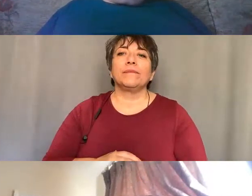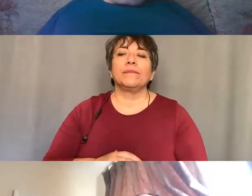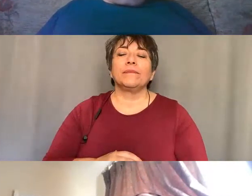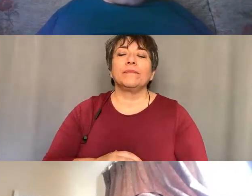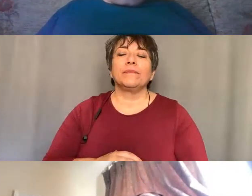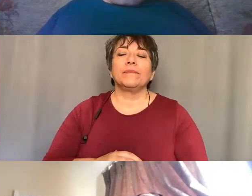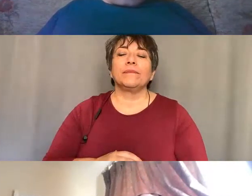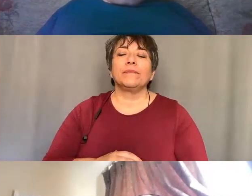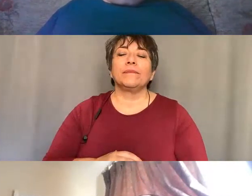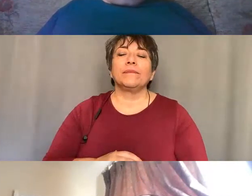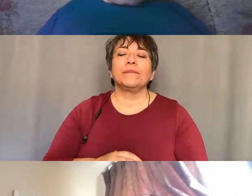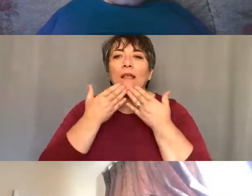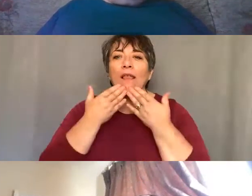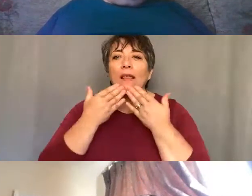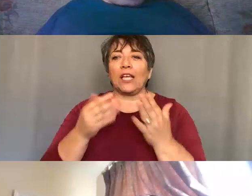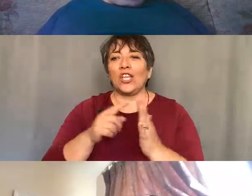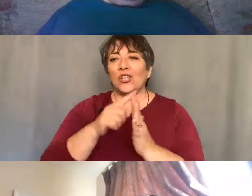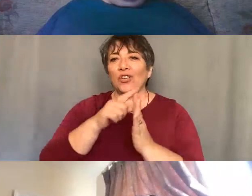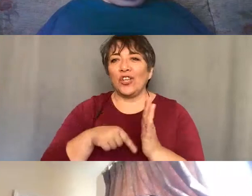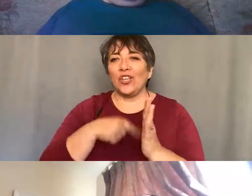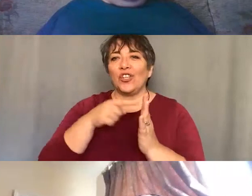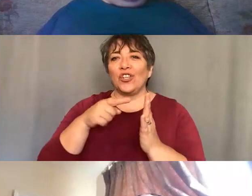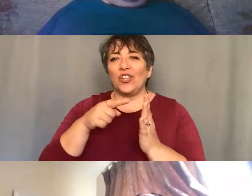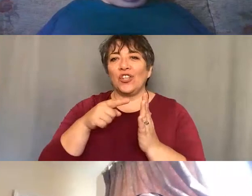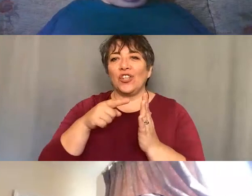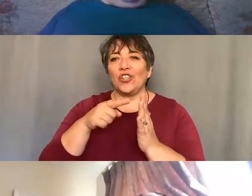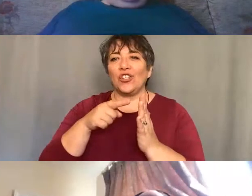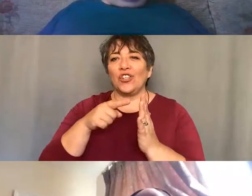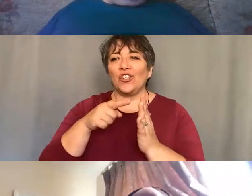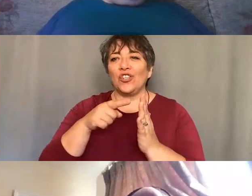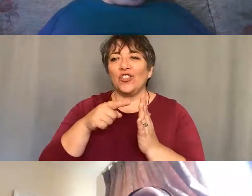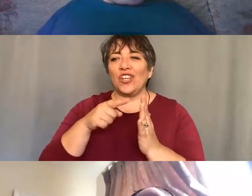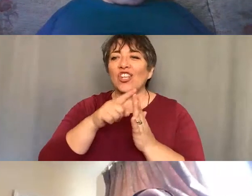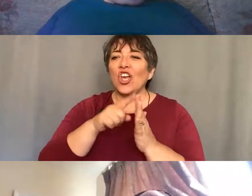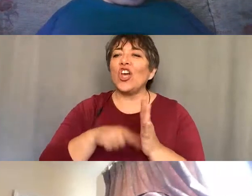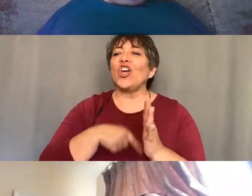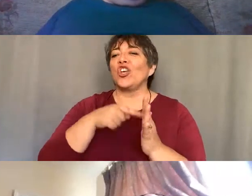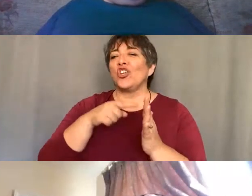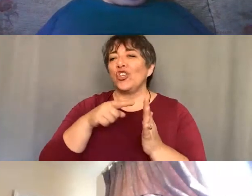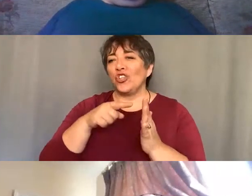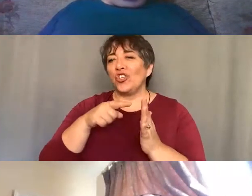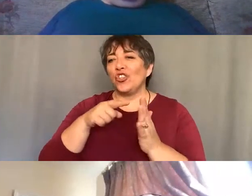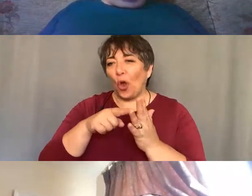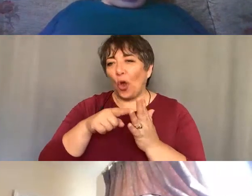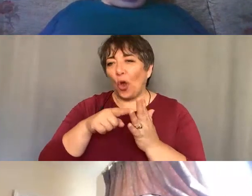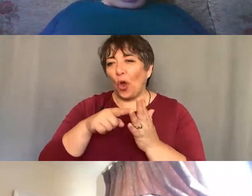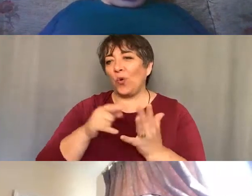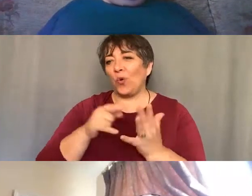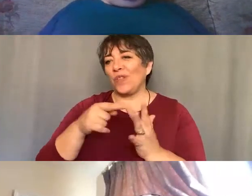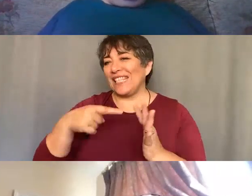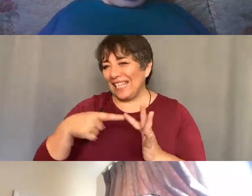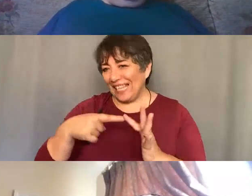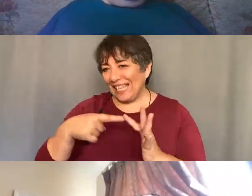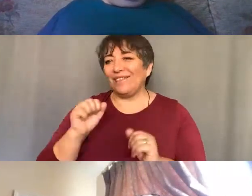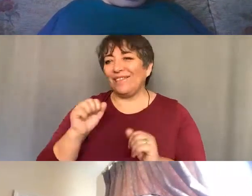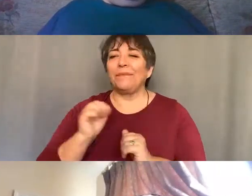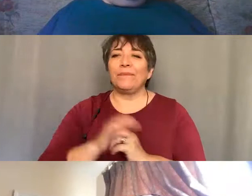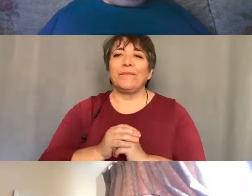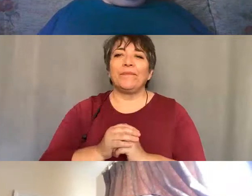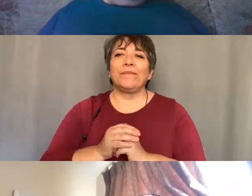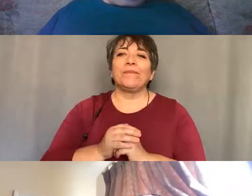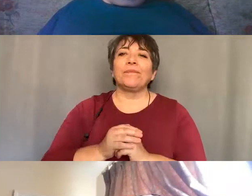okay. Thank you. It's Josie, actually. Oh, sorry. Thank you. No sorry. Problem. Thank you. Yeah, put it in